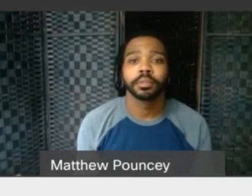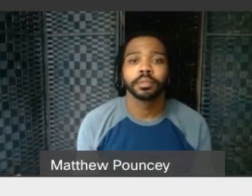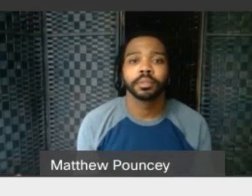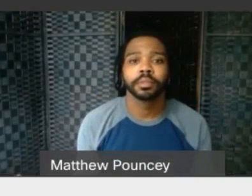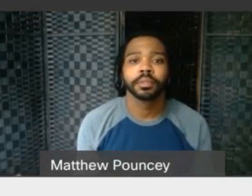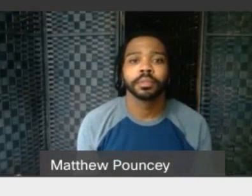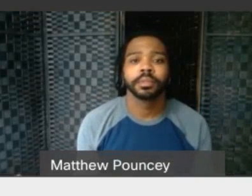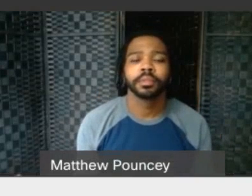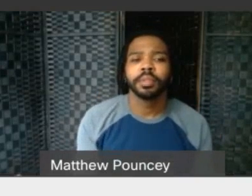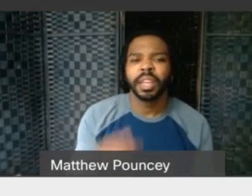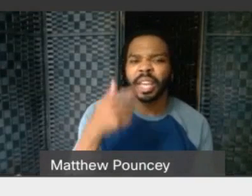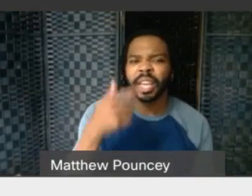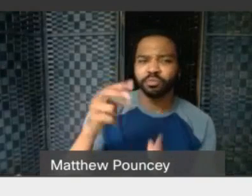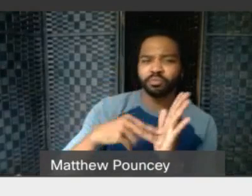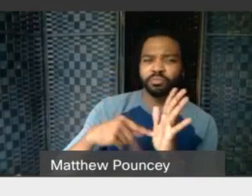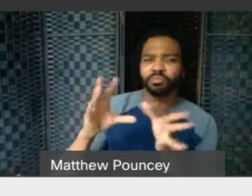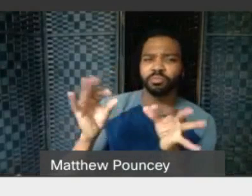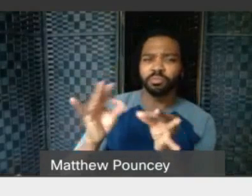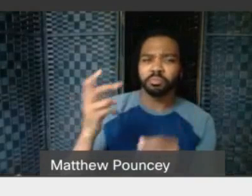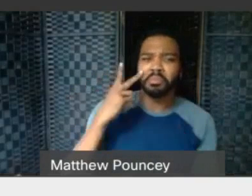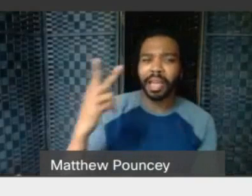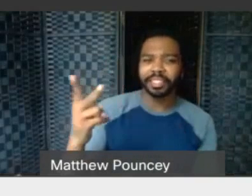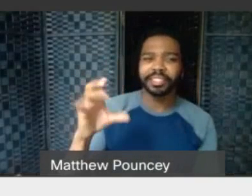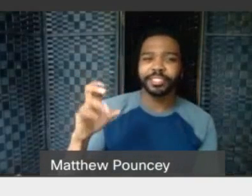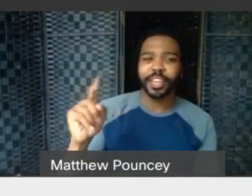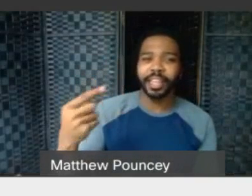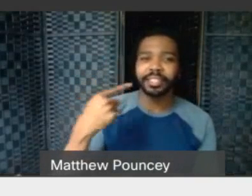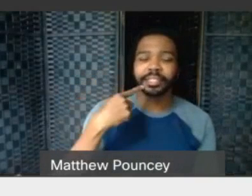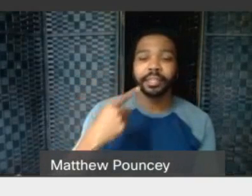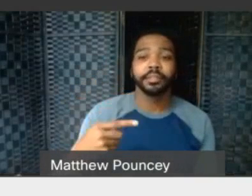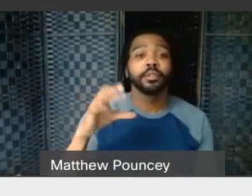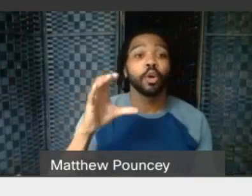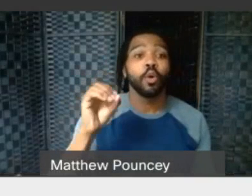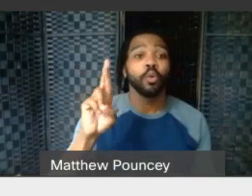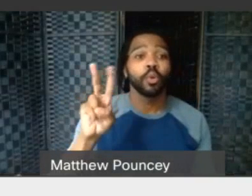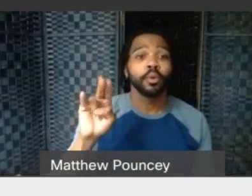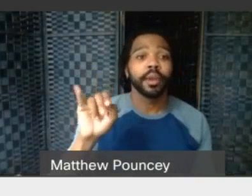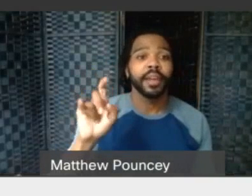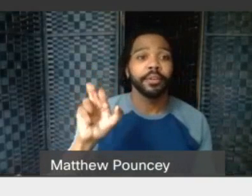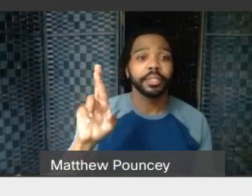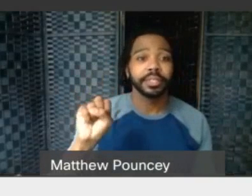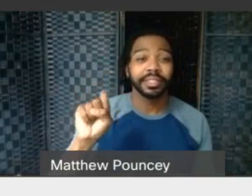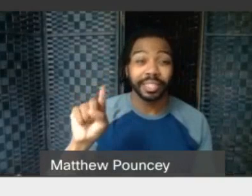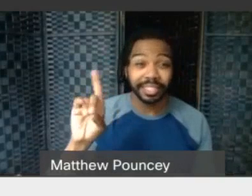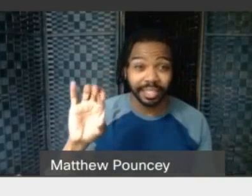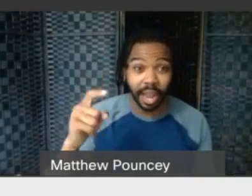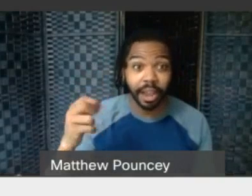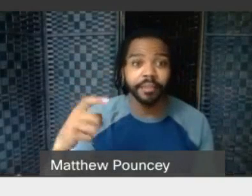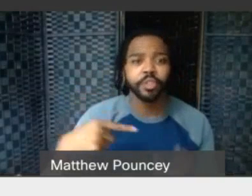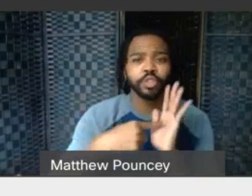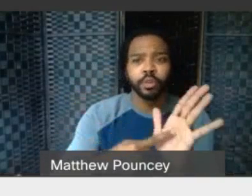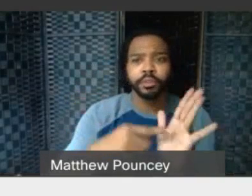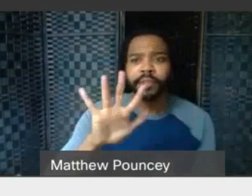that's interesting. So there's a question in the chat. The coronavirus website shows 57 deaths as of June the